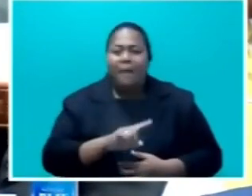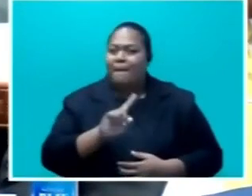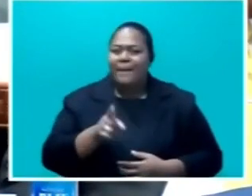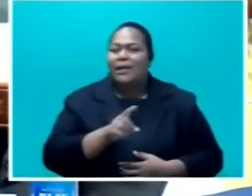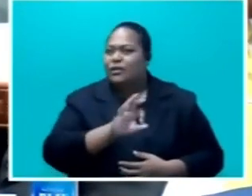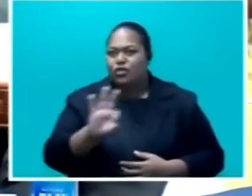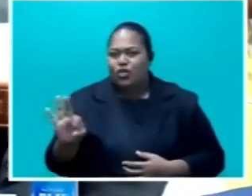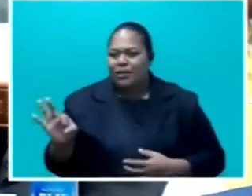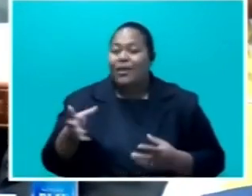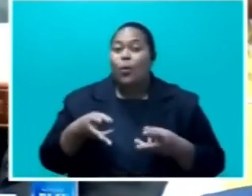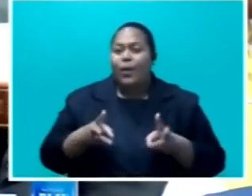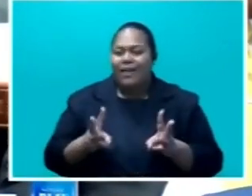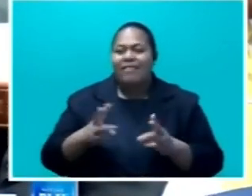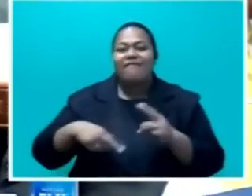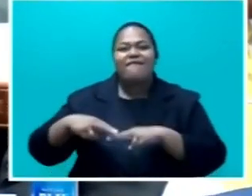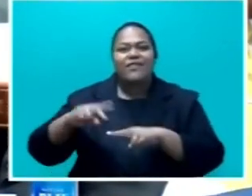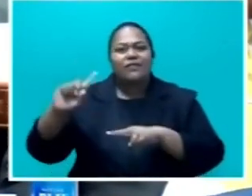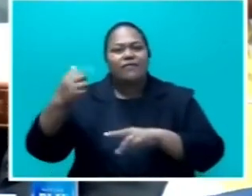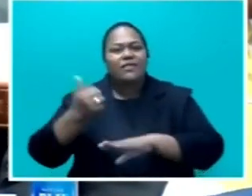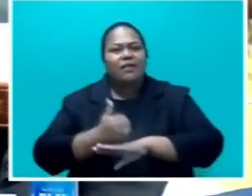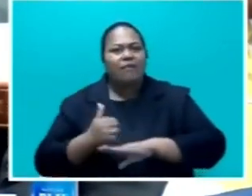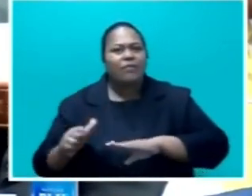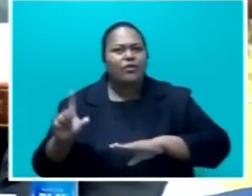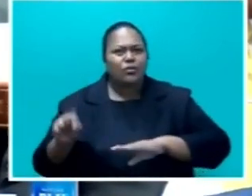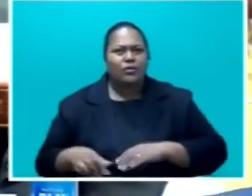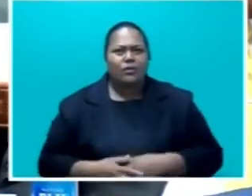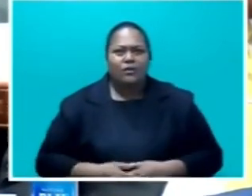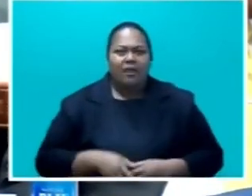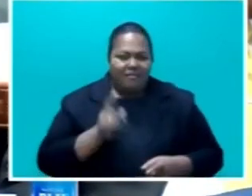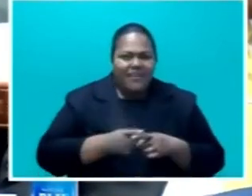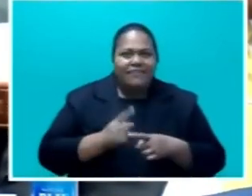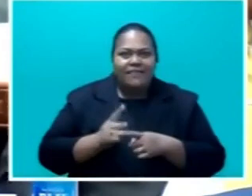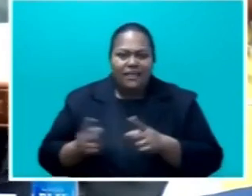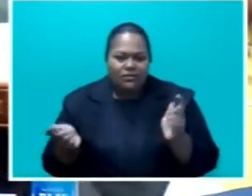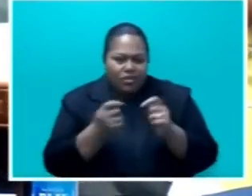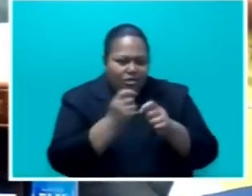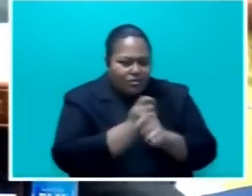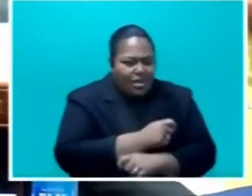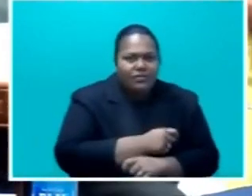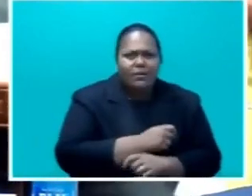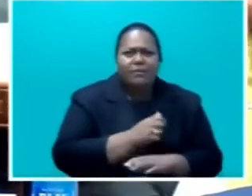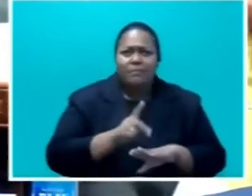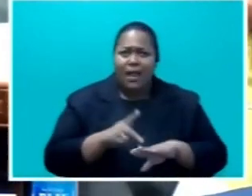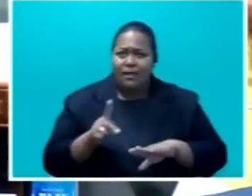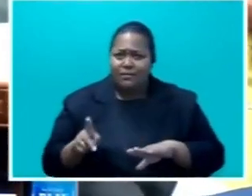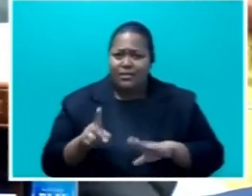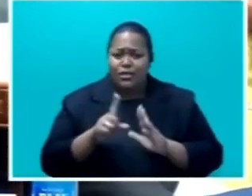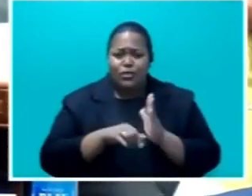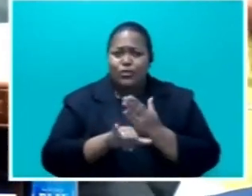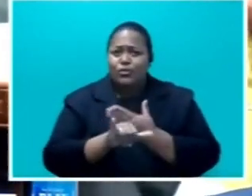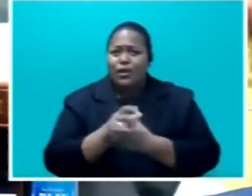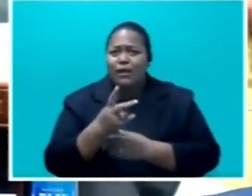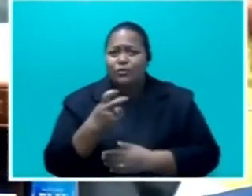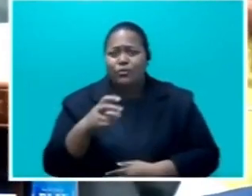Government. The amendments were rushed through Parliament in July 2021.